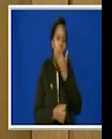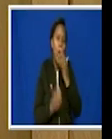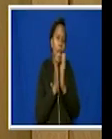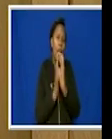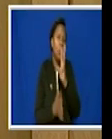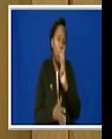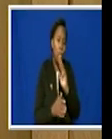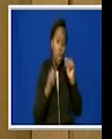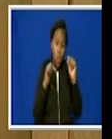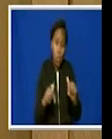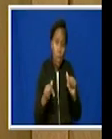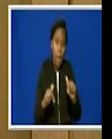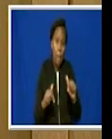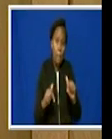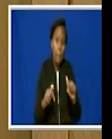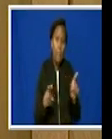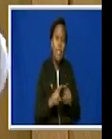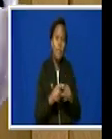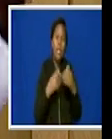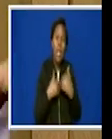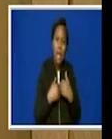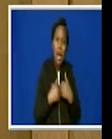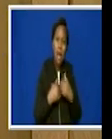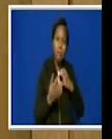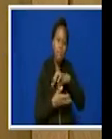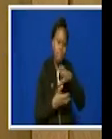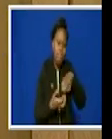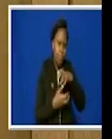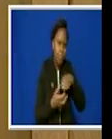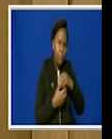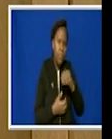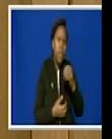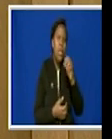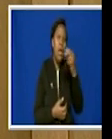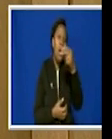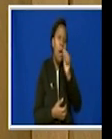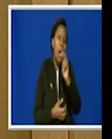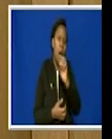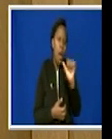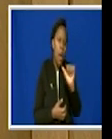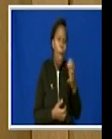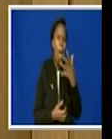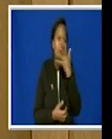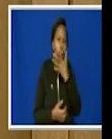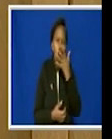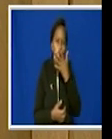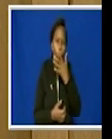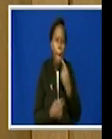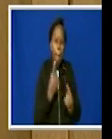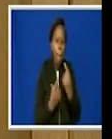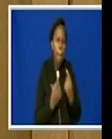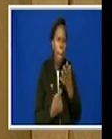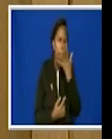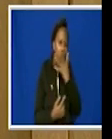now today also, you can also have mixtures containing honey, containing soap, mm-hmm. containing cooking oil and